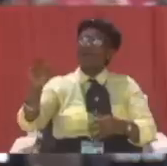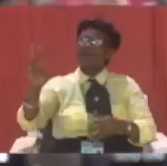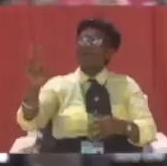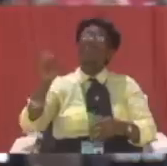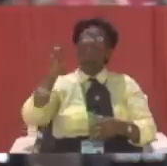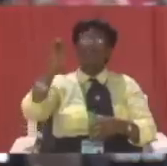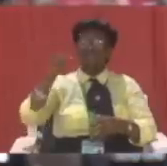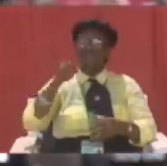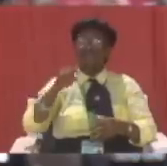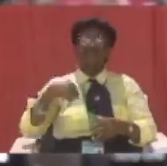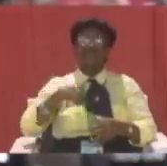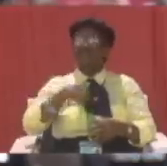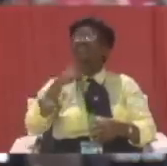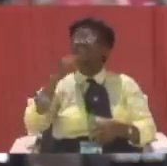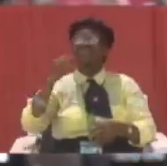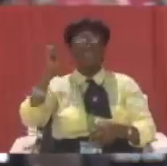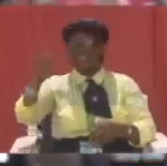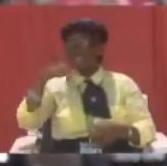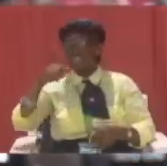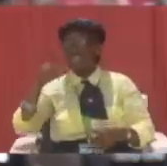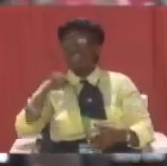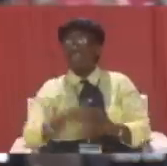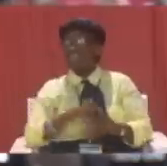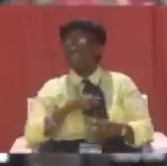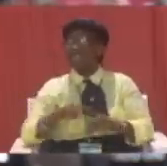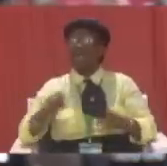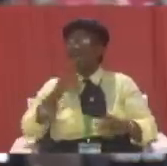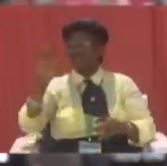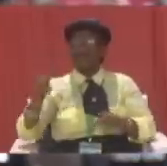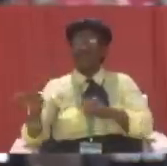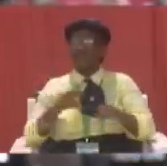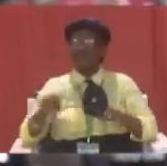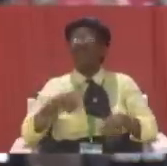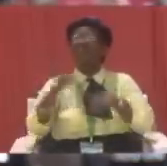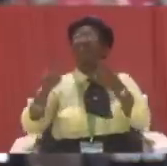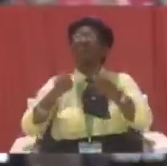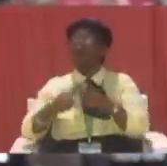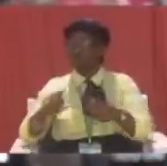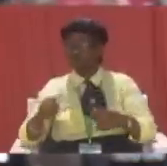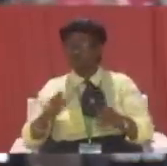Go to the school that they call RHS. You'll find the building there.